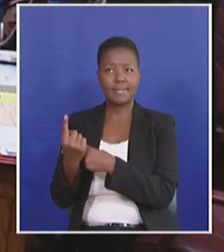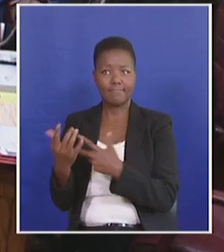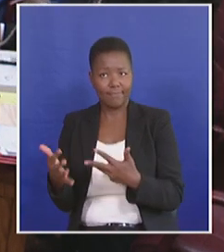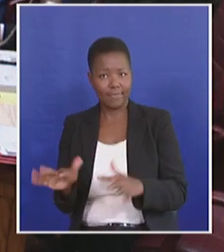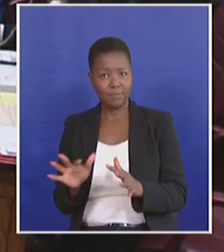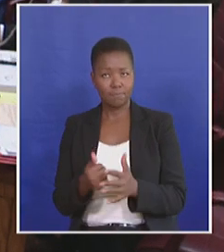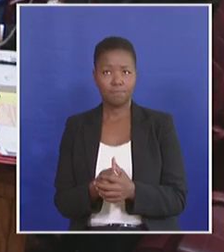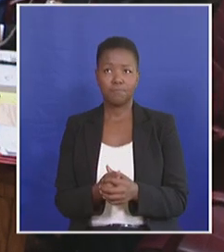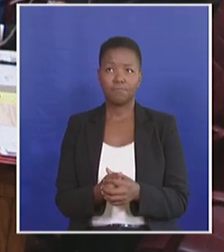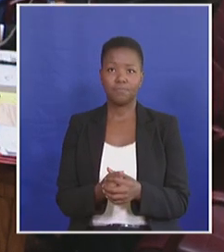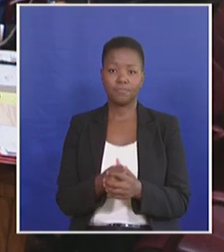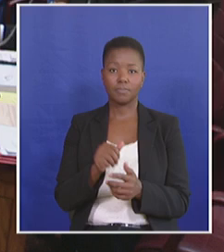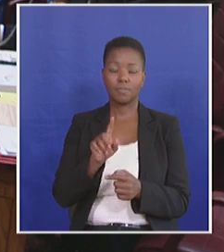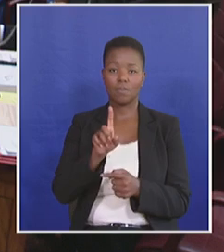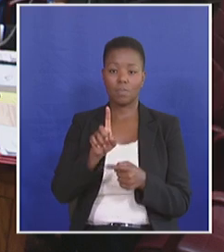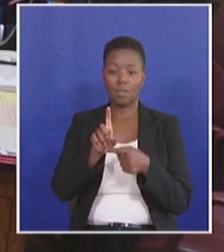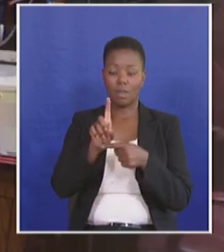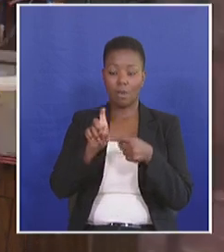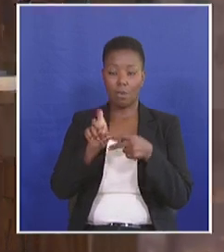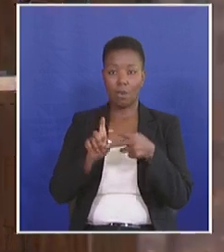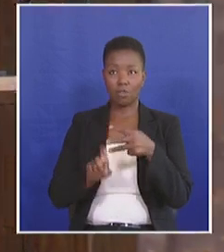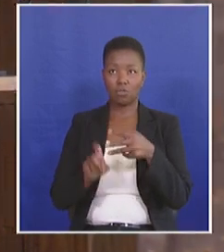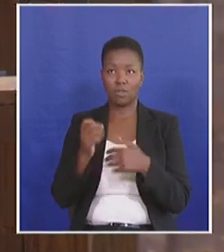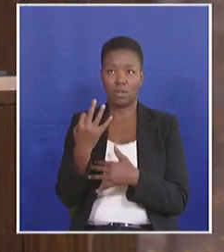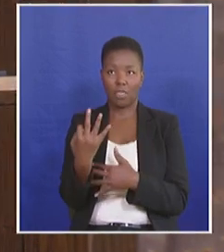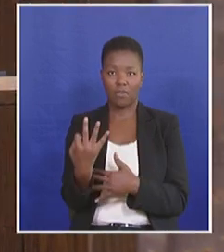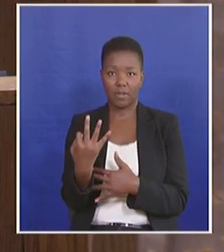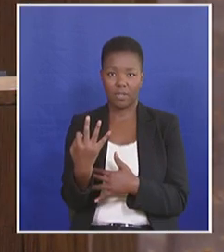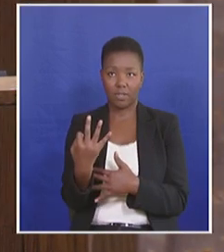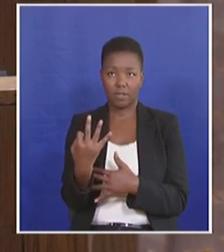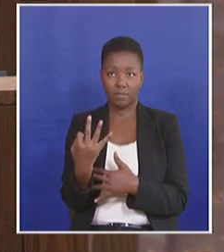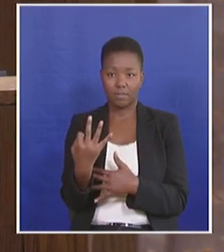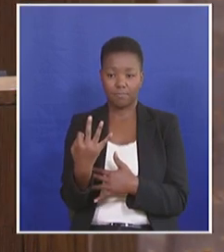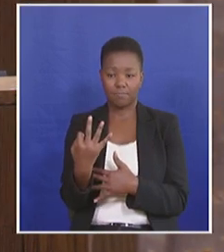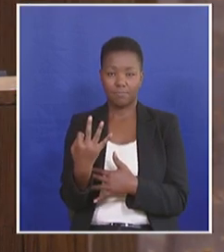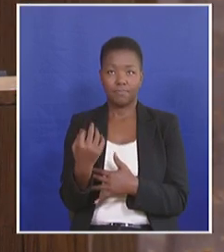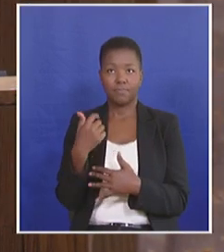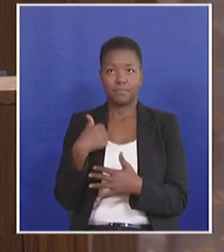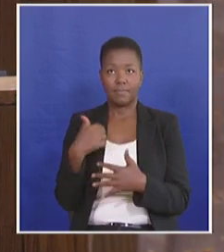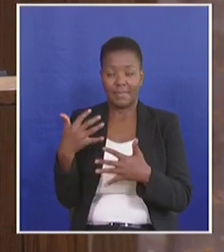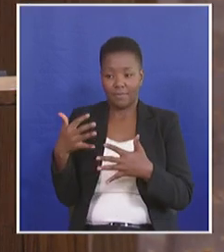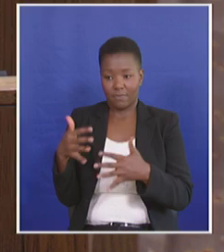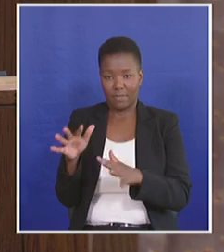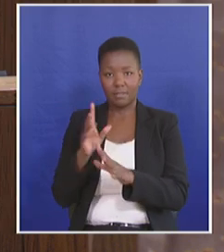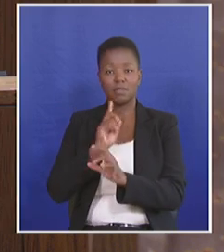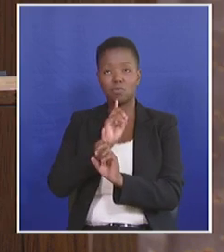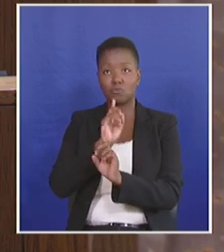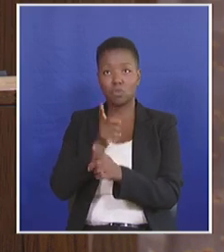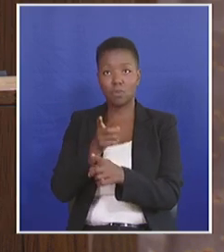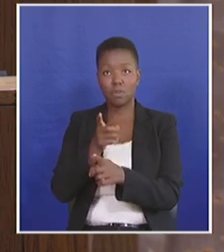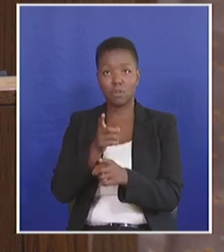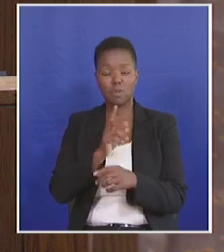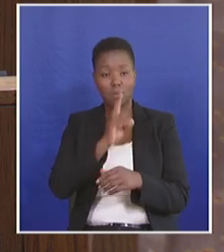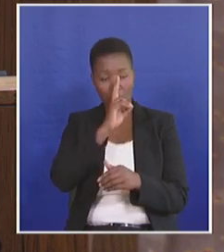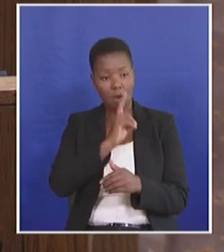I mean, there are three questions to Correctional Services. I've done the one. The honourable